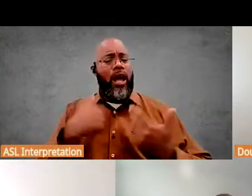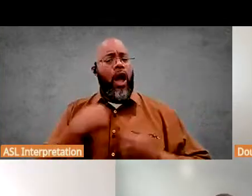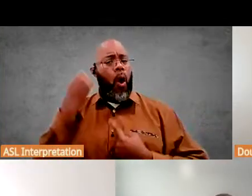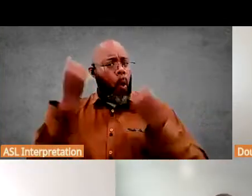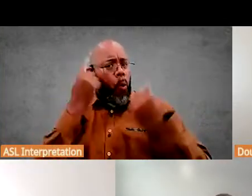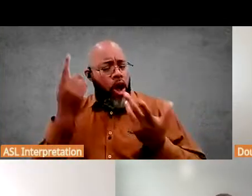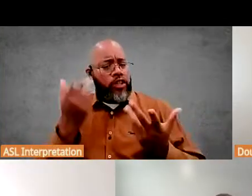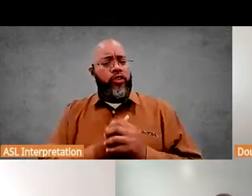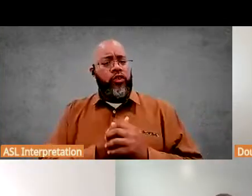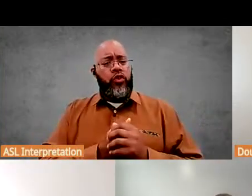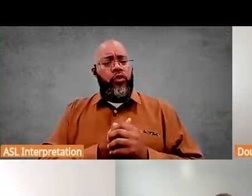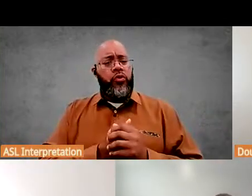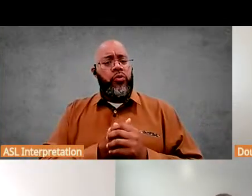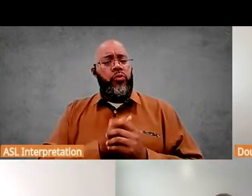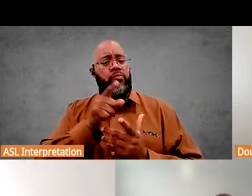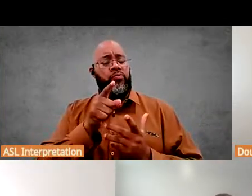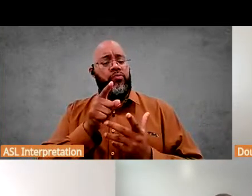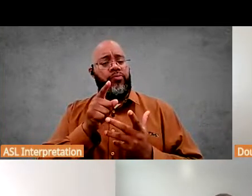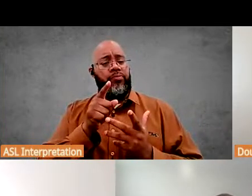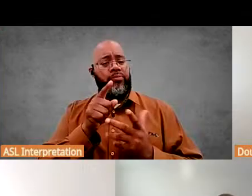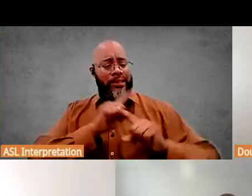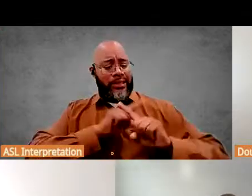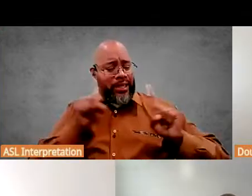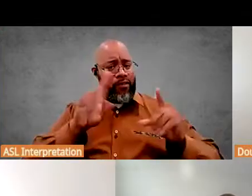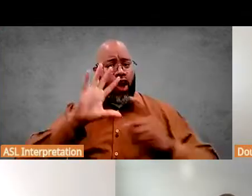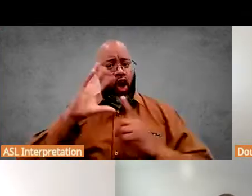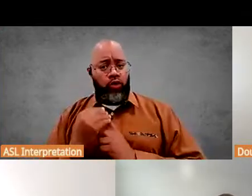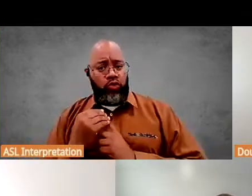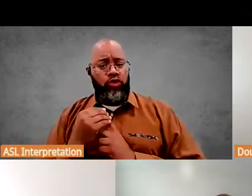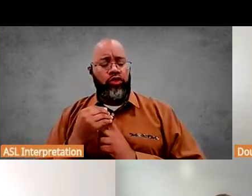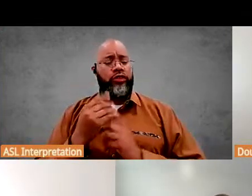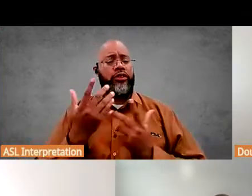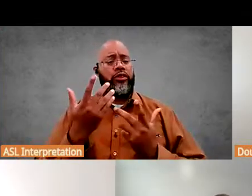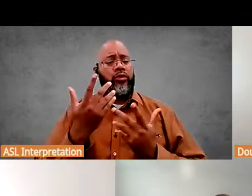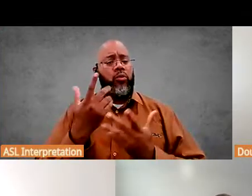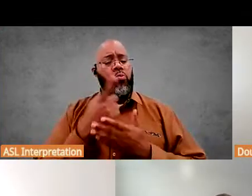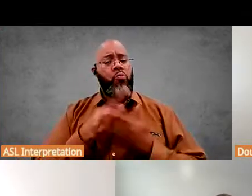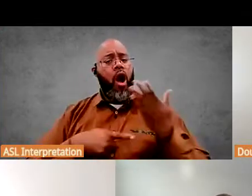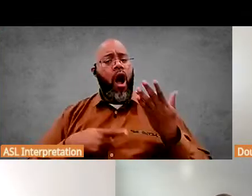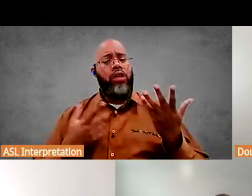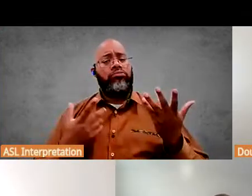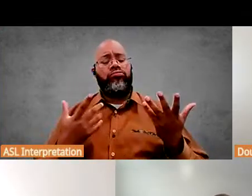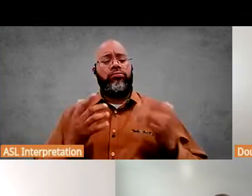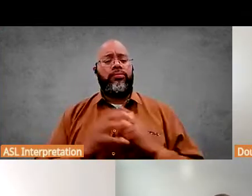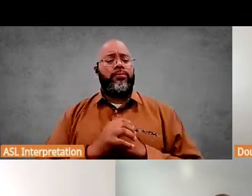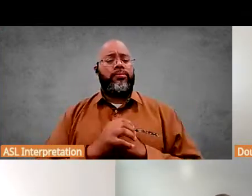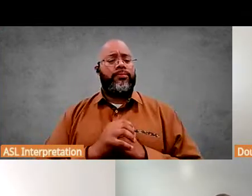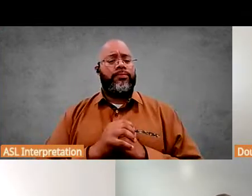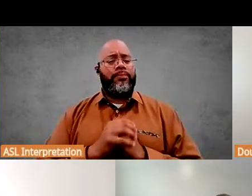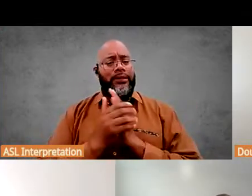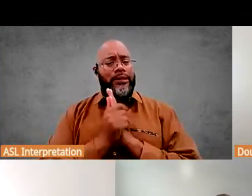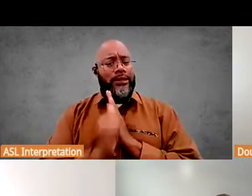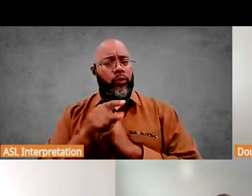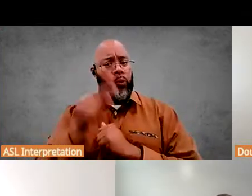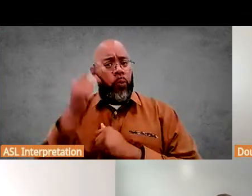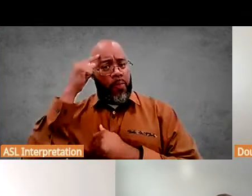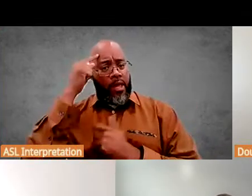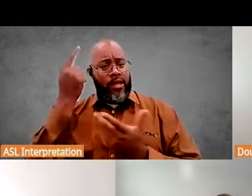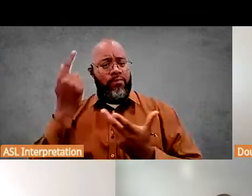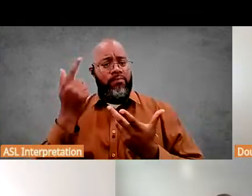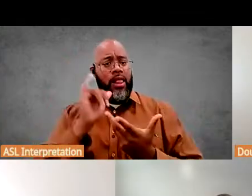just being across these different cultures and whatnot, what skills do you think are